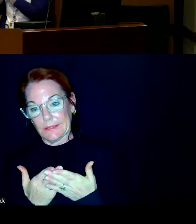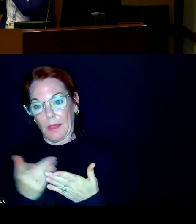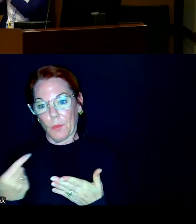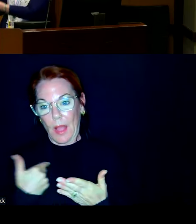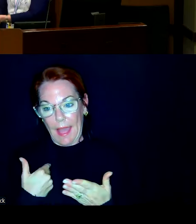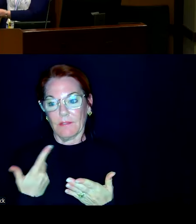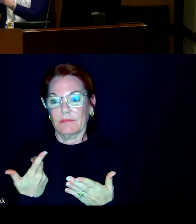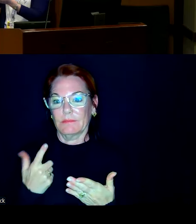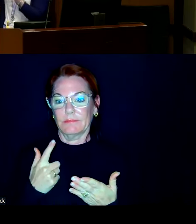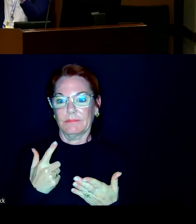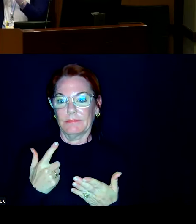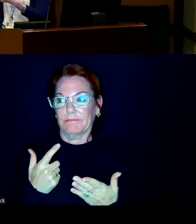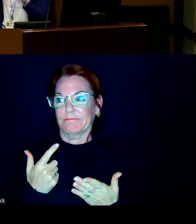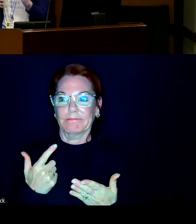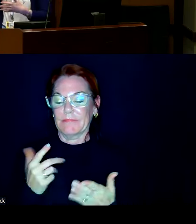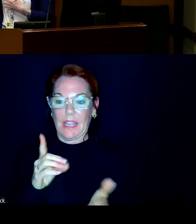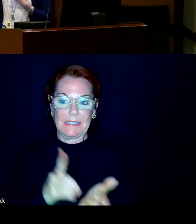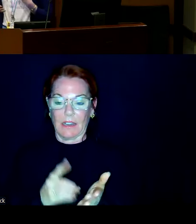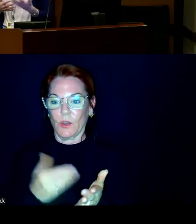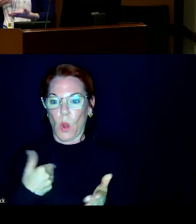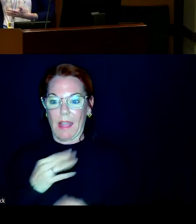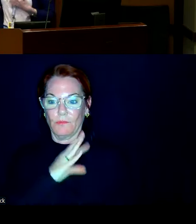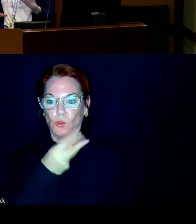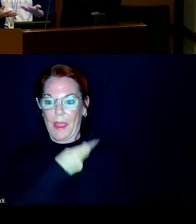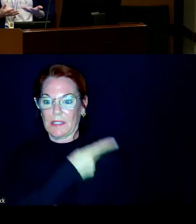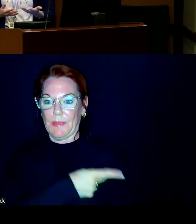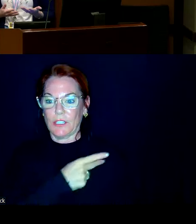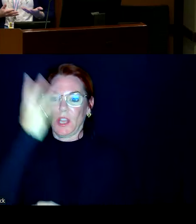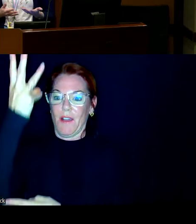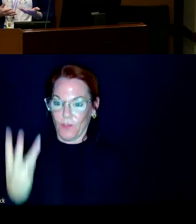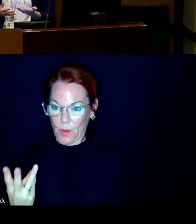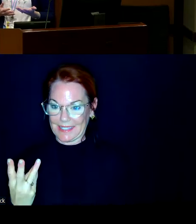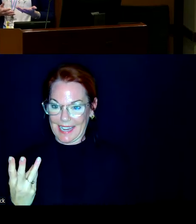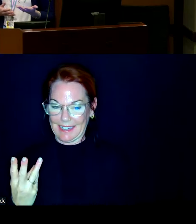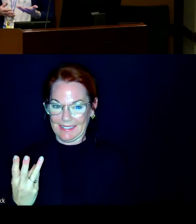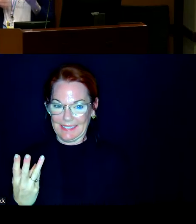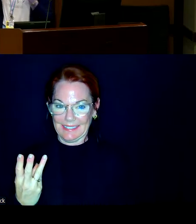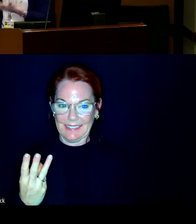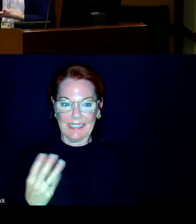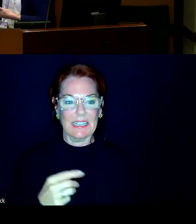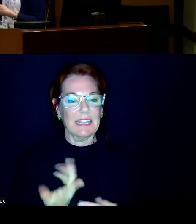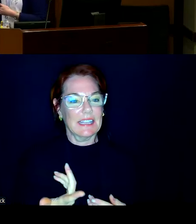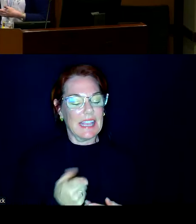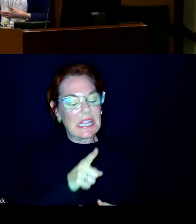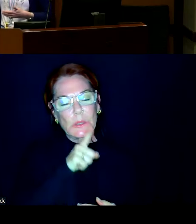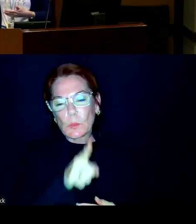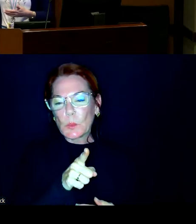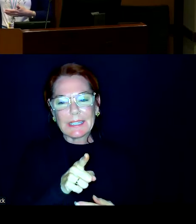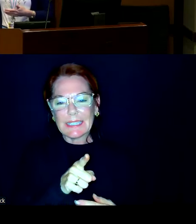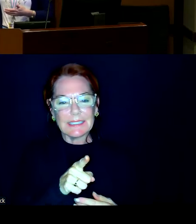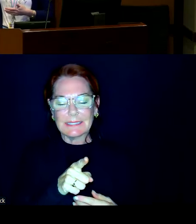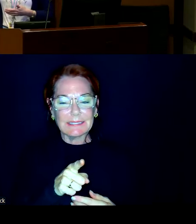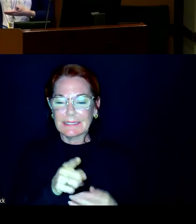trans patients on Wednesdays, as if you need a different mindset to see trans and gender diverse folks. It's really just